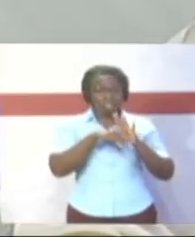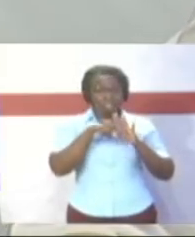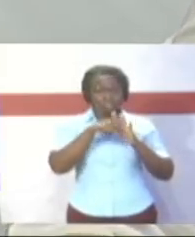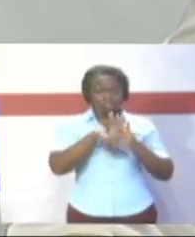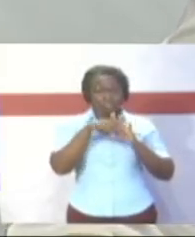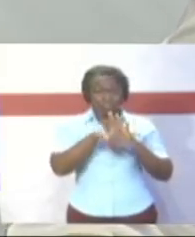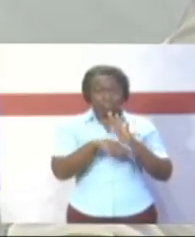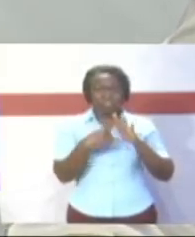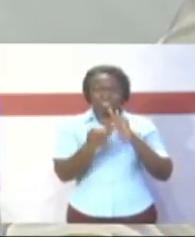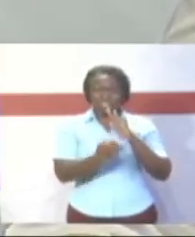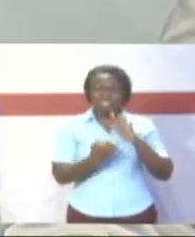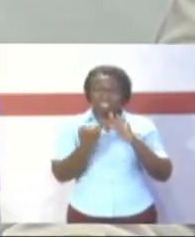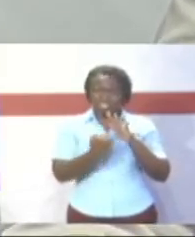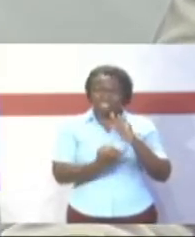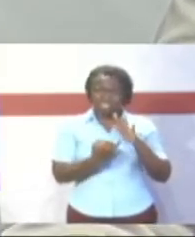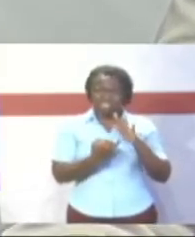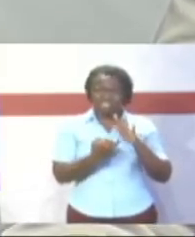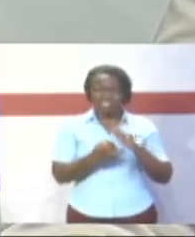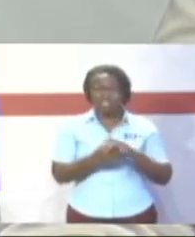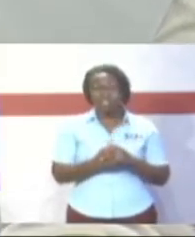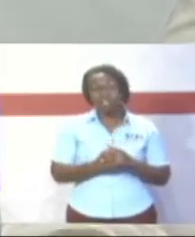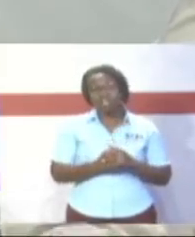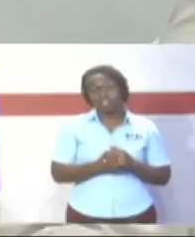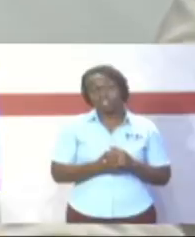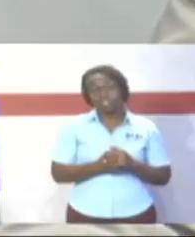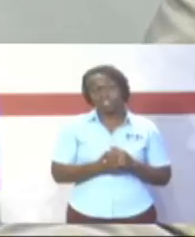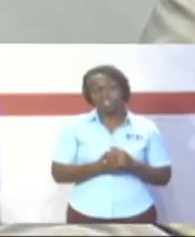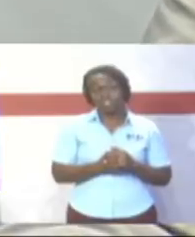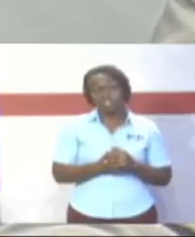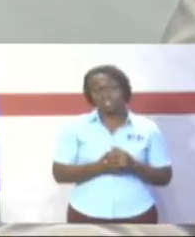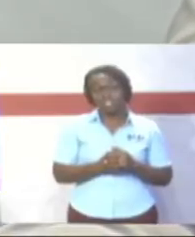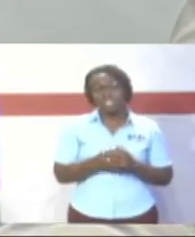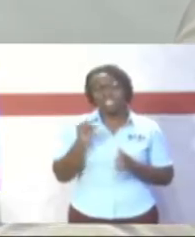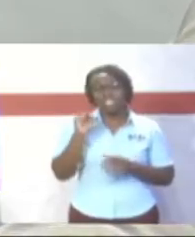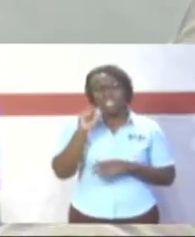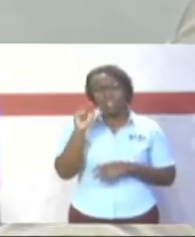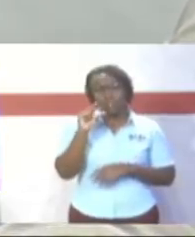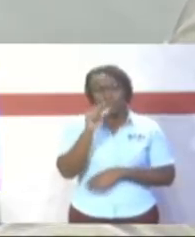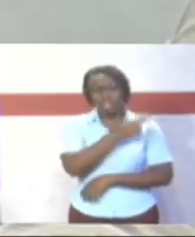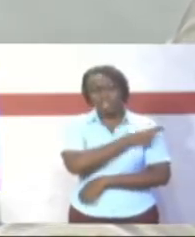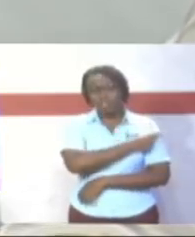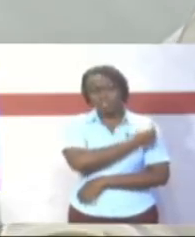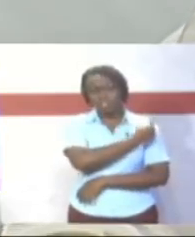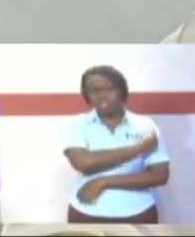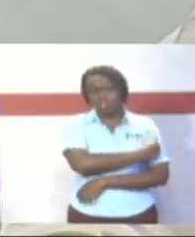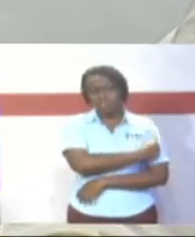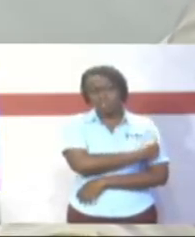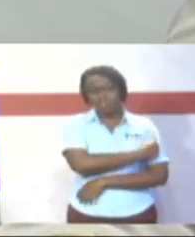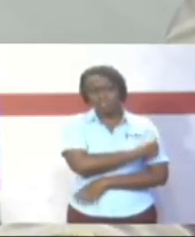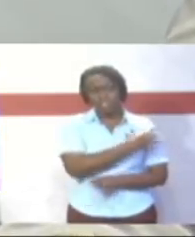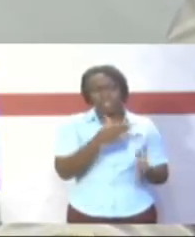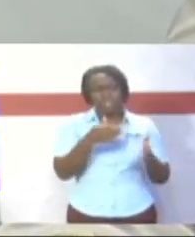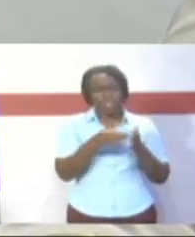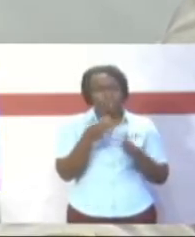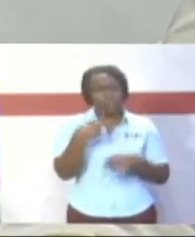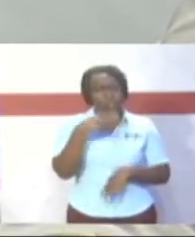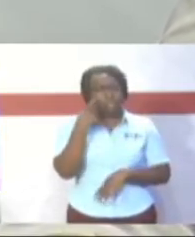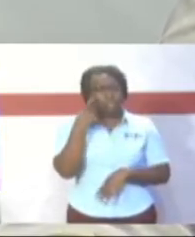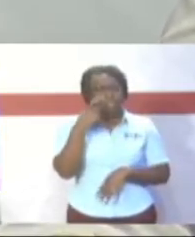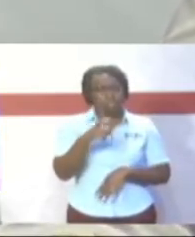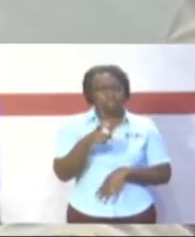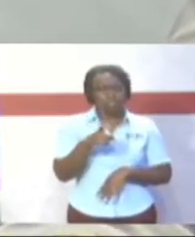cases under quarantine. Looking at the Sangre Grande Hospital, again, what we have noticed